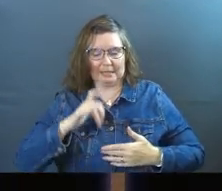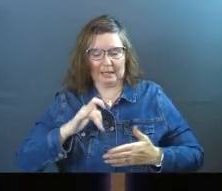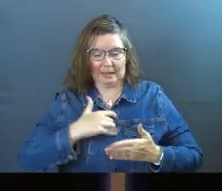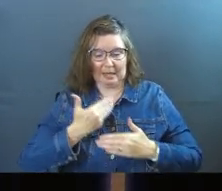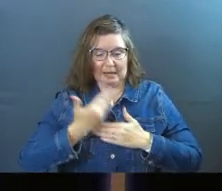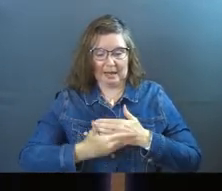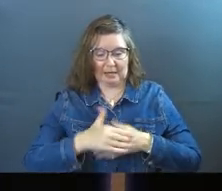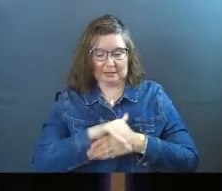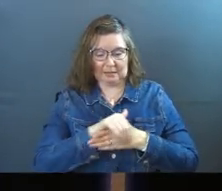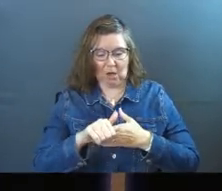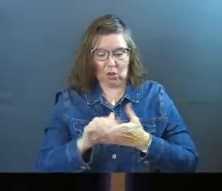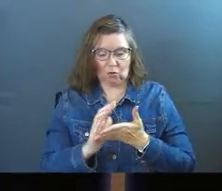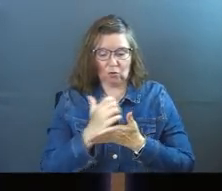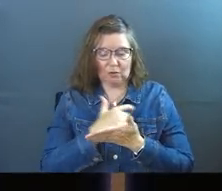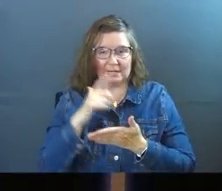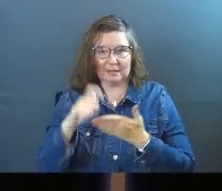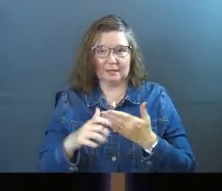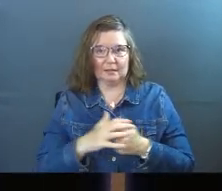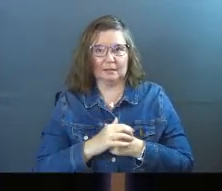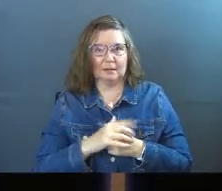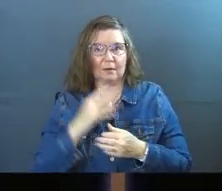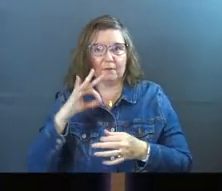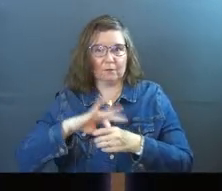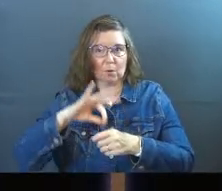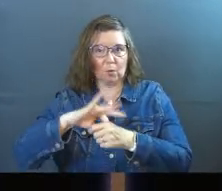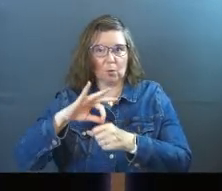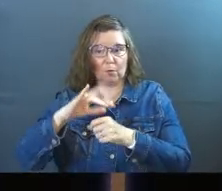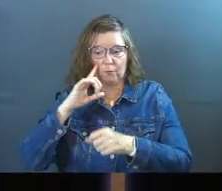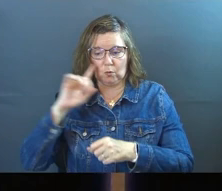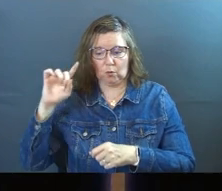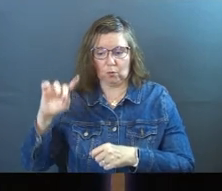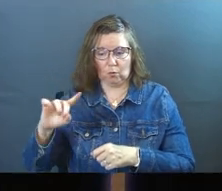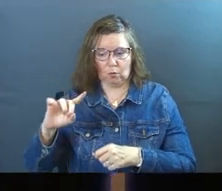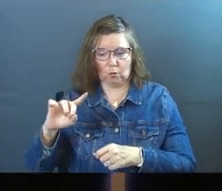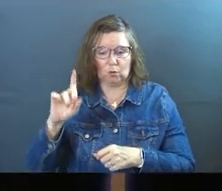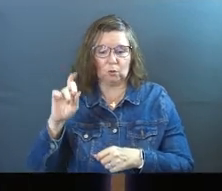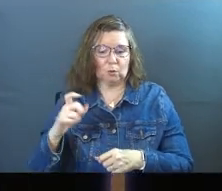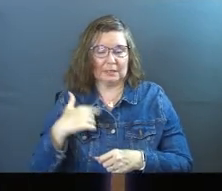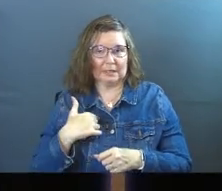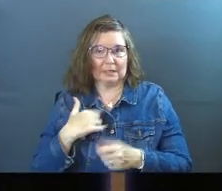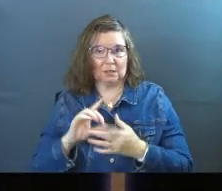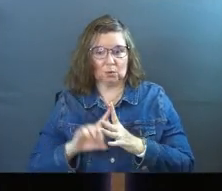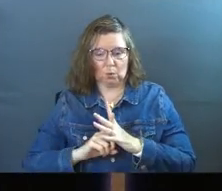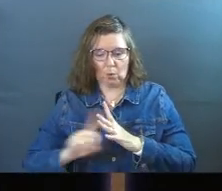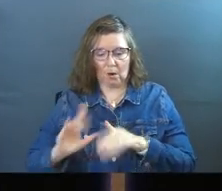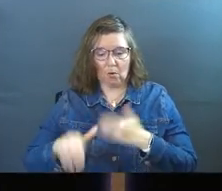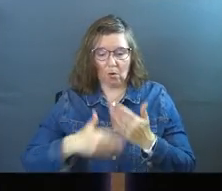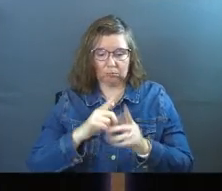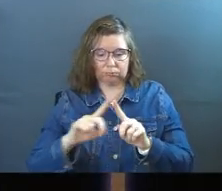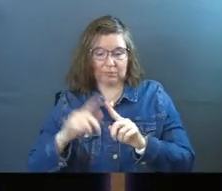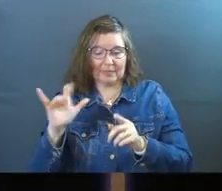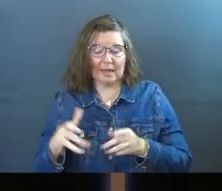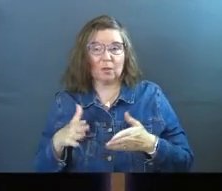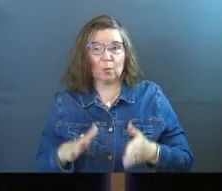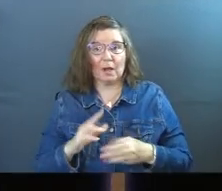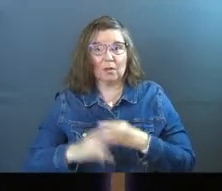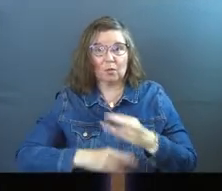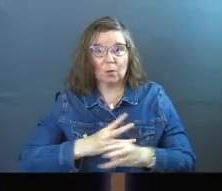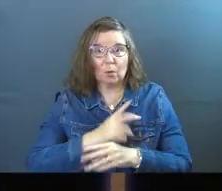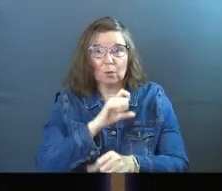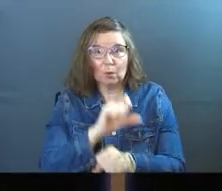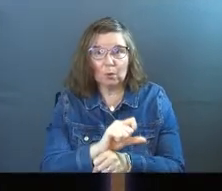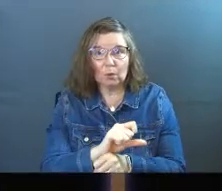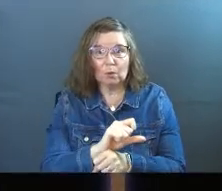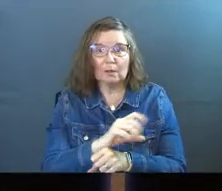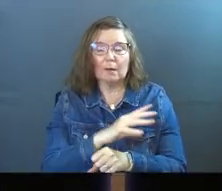that next dollar earned, that needs that next vote cast for you. You need to get away from all of that because that's the way the world